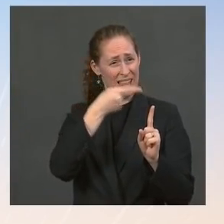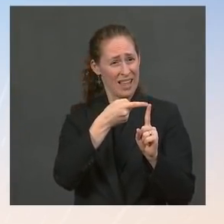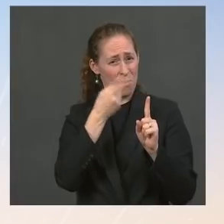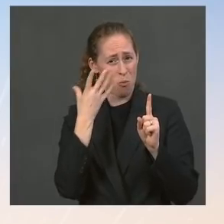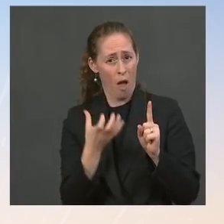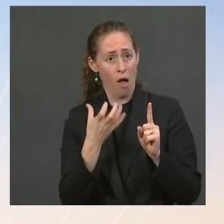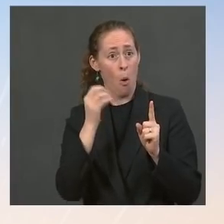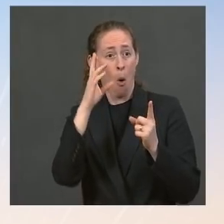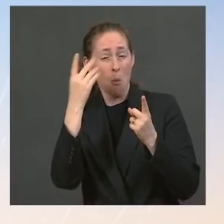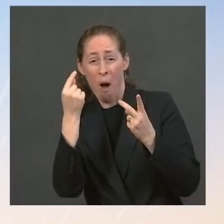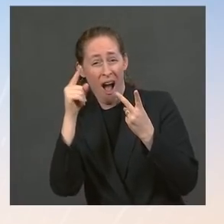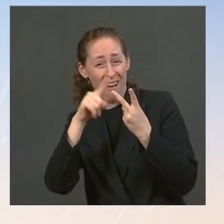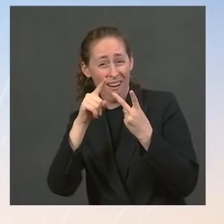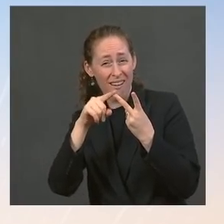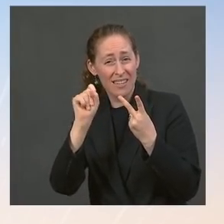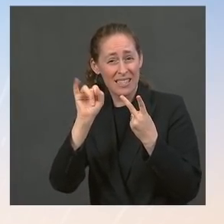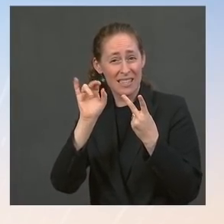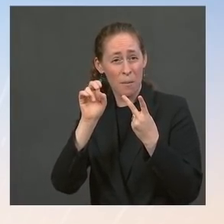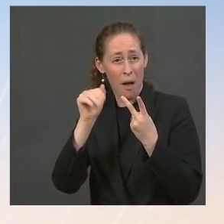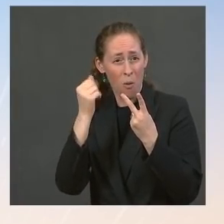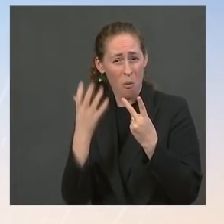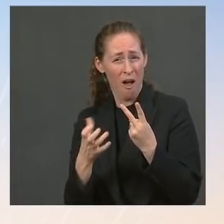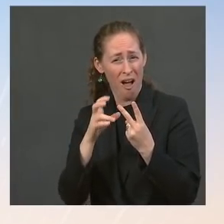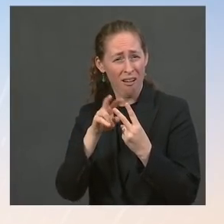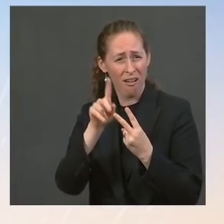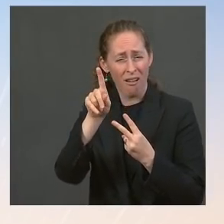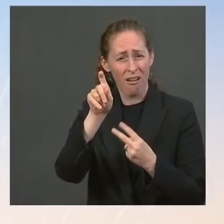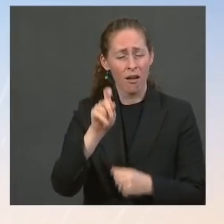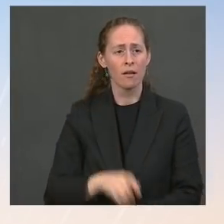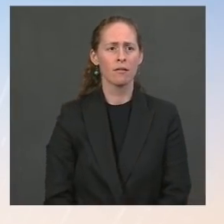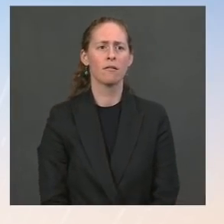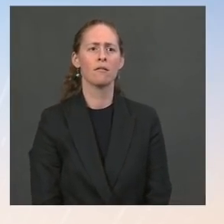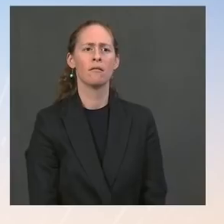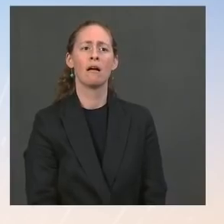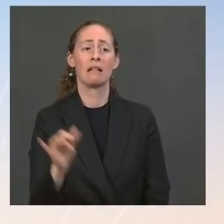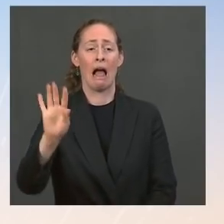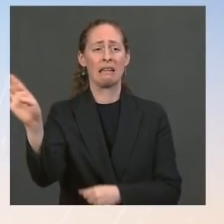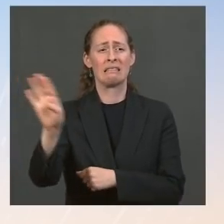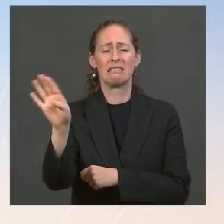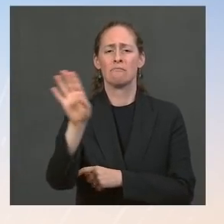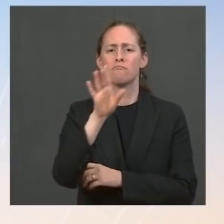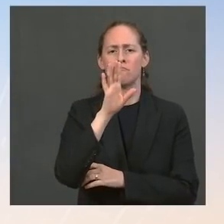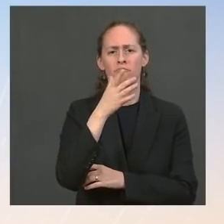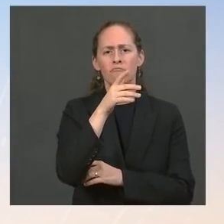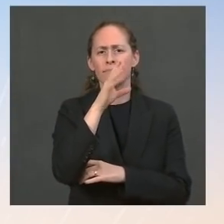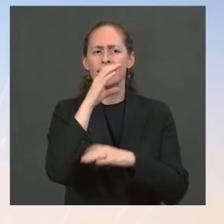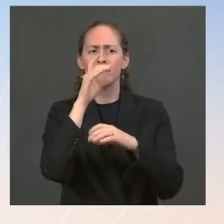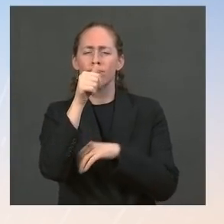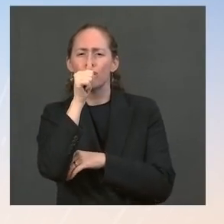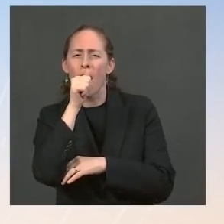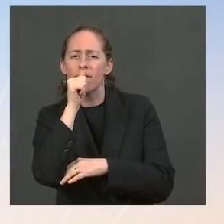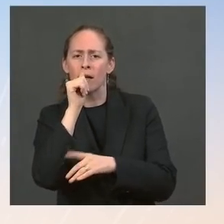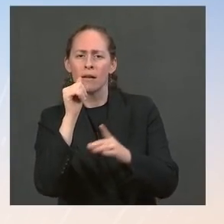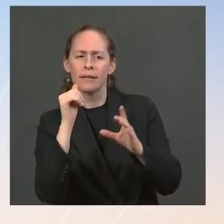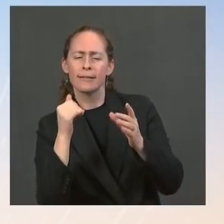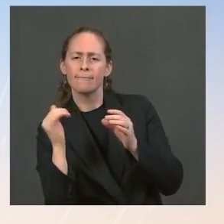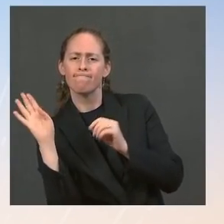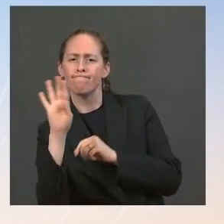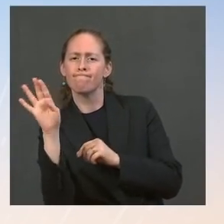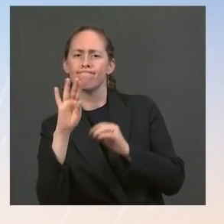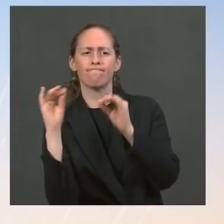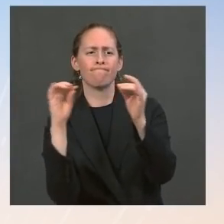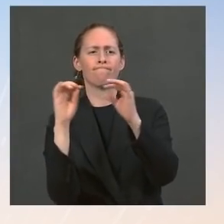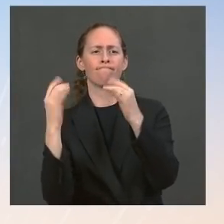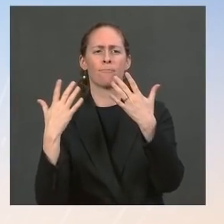wants? We've had a lot of private conversations with both of the senators about what their priorities are, as they've said publicly, and I think as